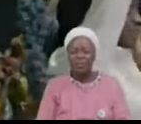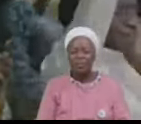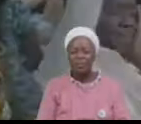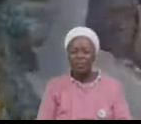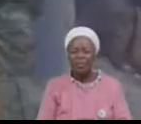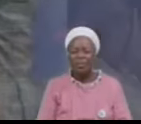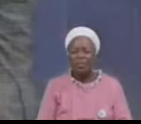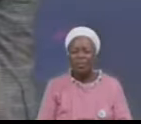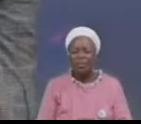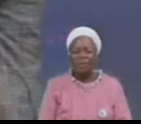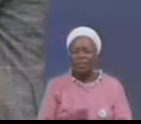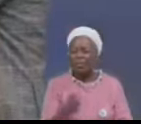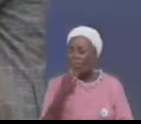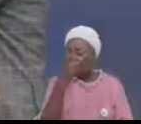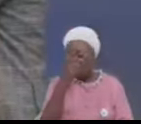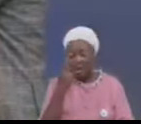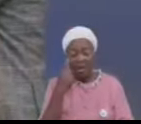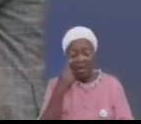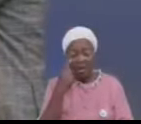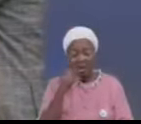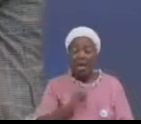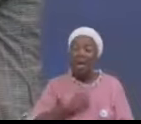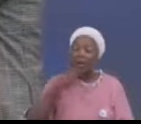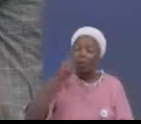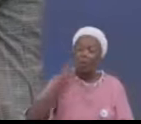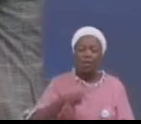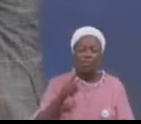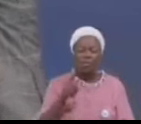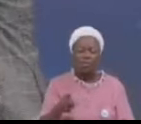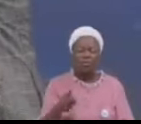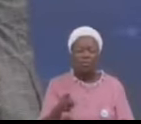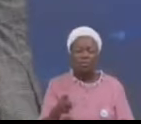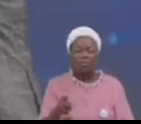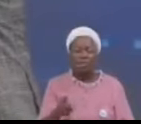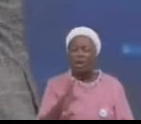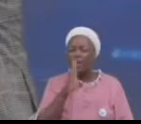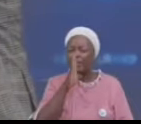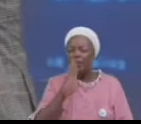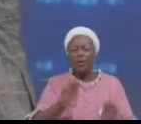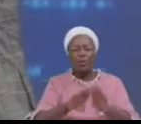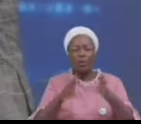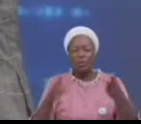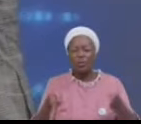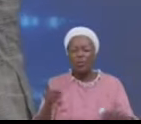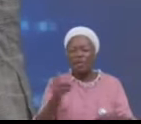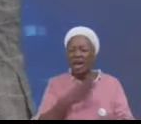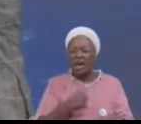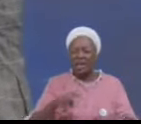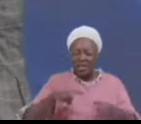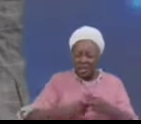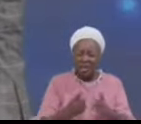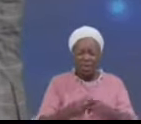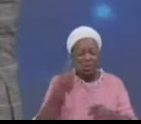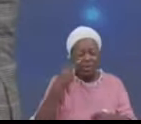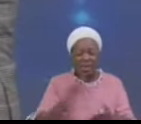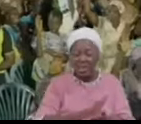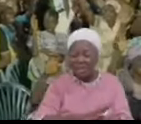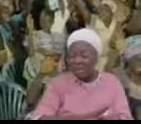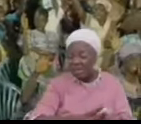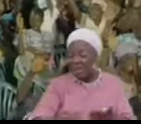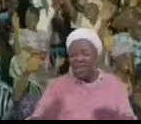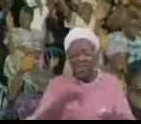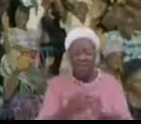Those blind eyes, I command you, be opened and begin to see clearly in Jesus' name.